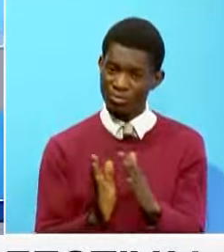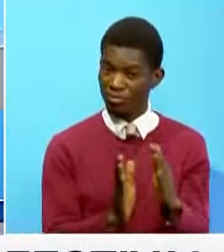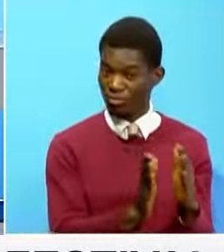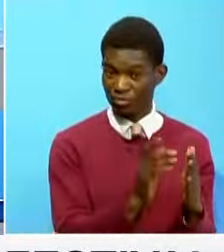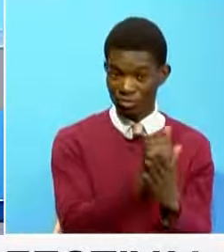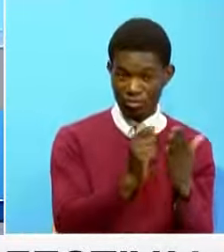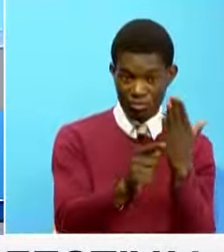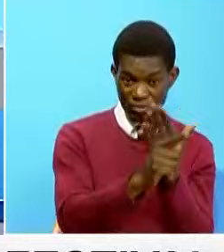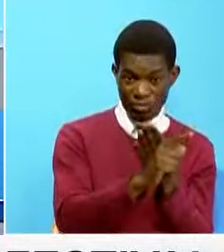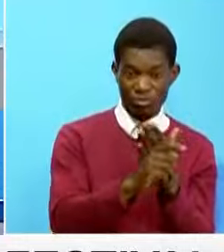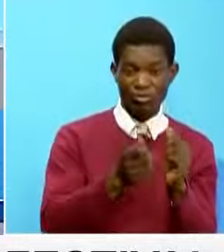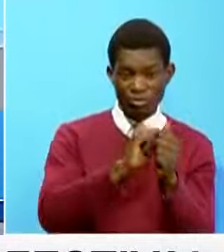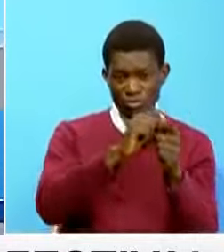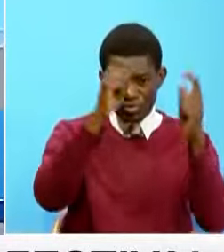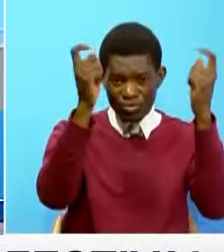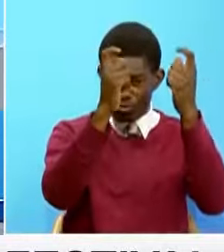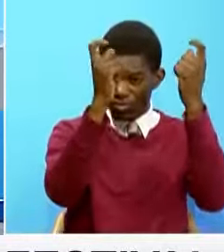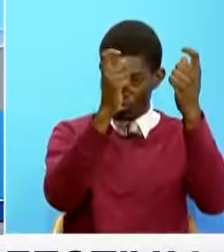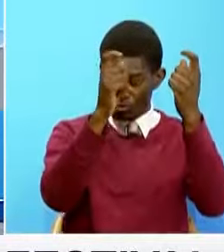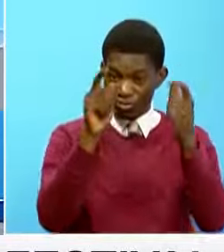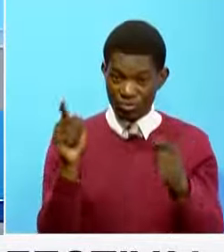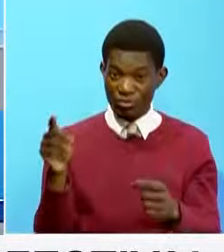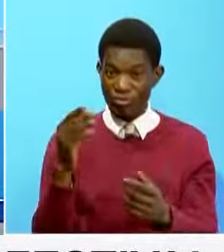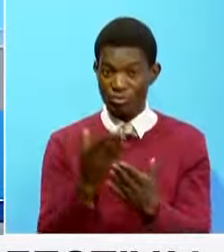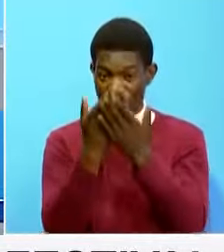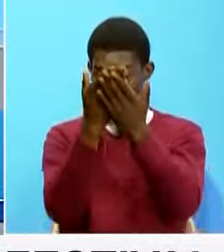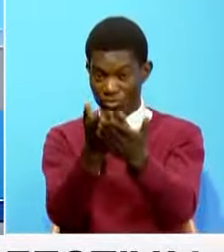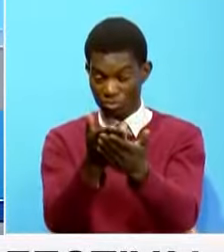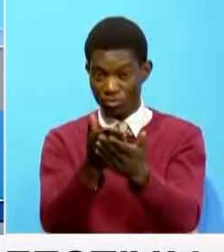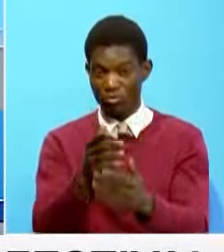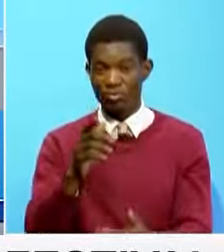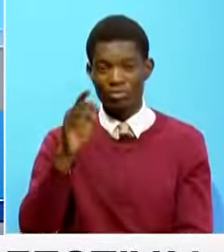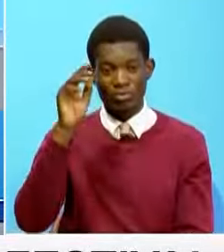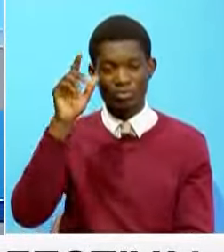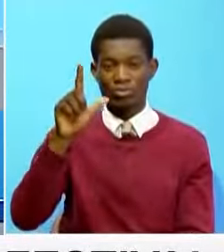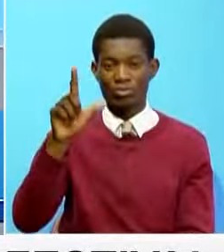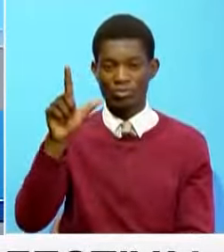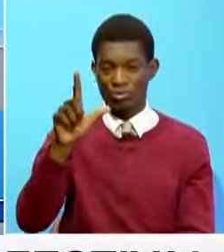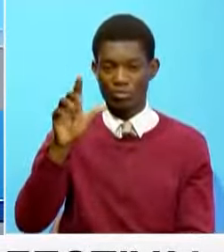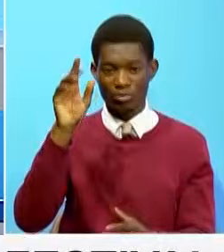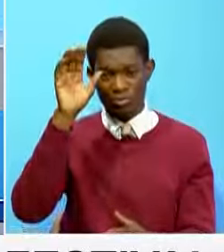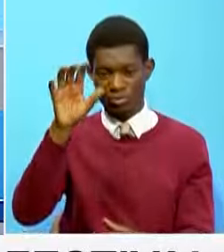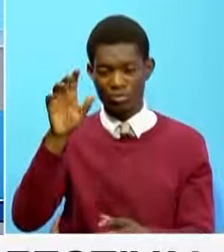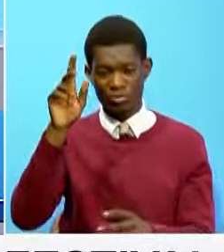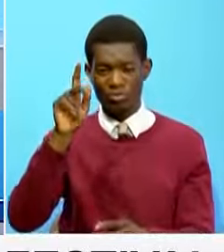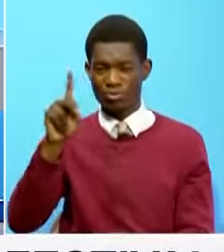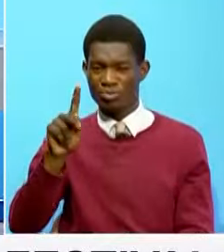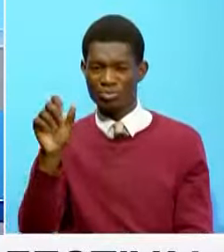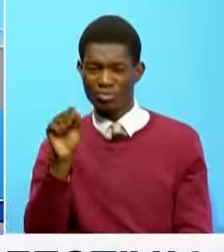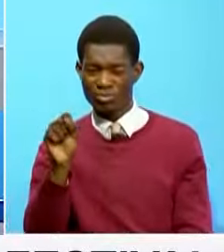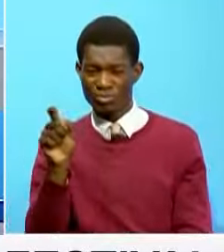for August this year. Speaking during the launch, Luapula Province Permanent Secretary Mighty Mumba underscored the